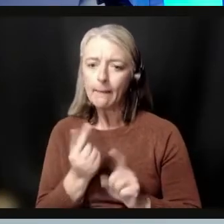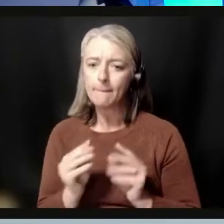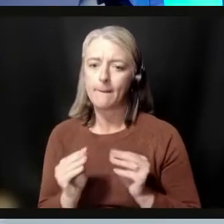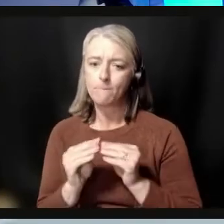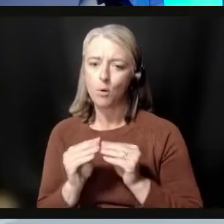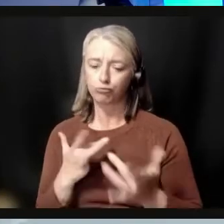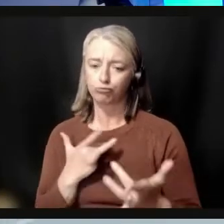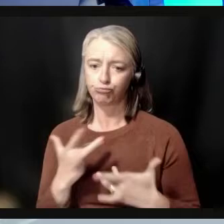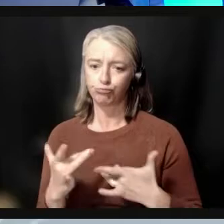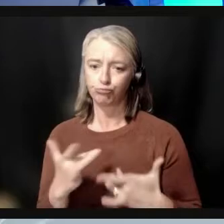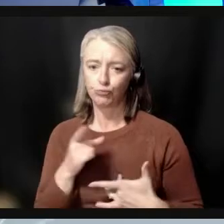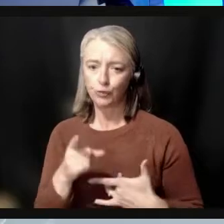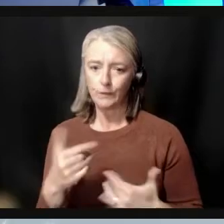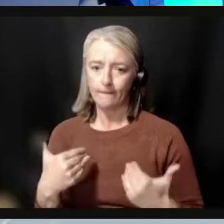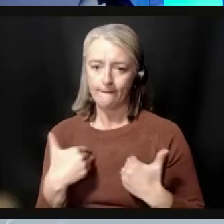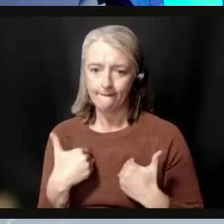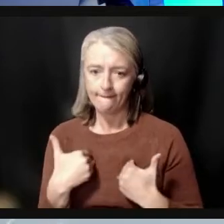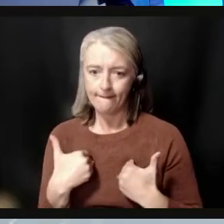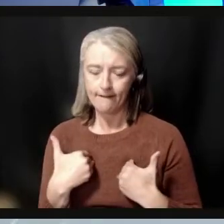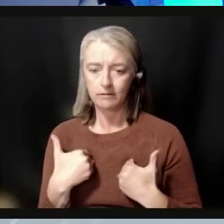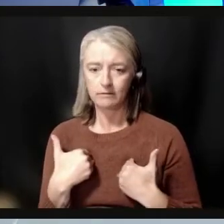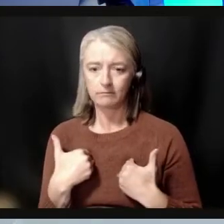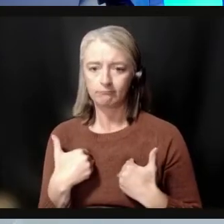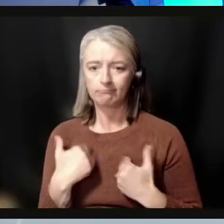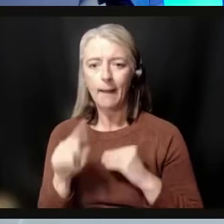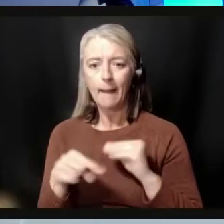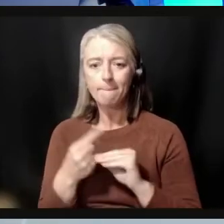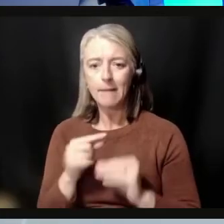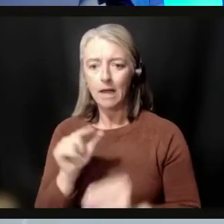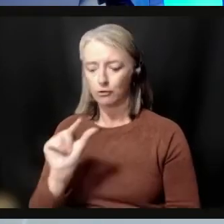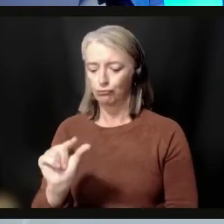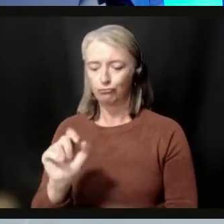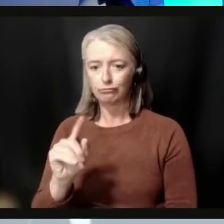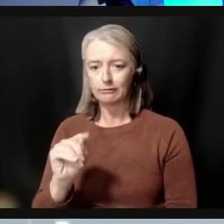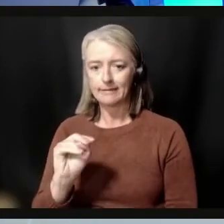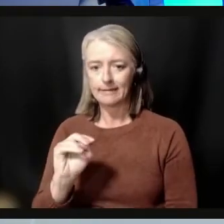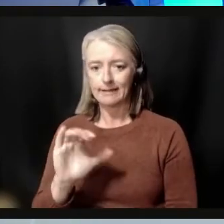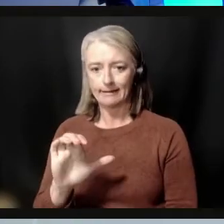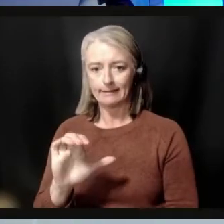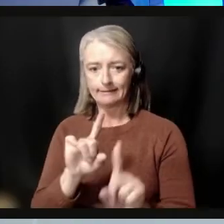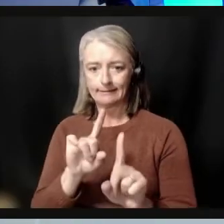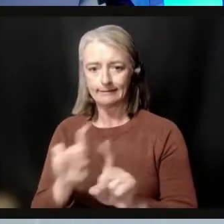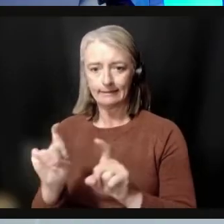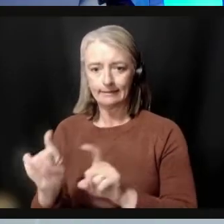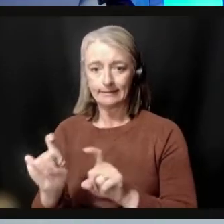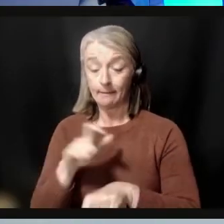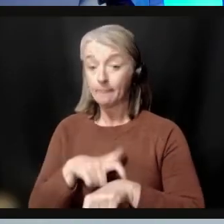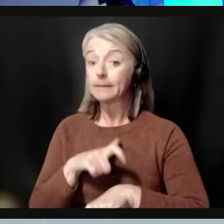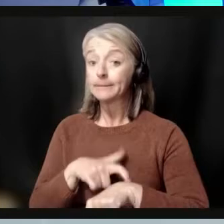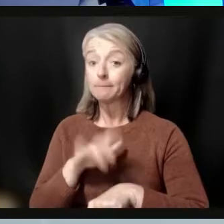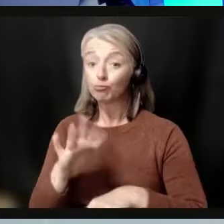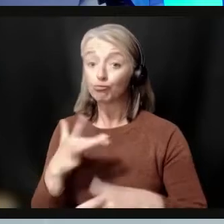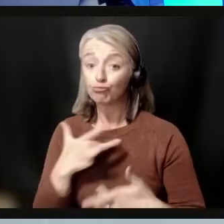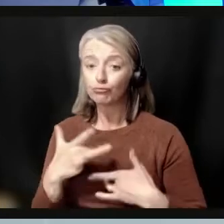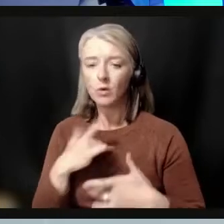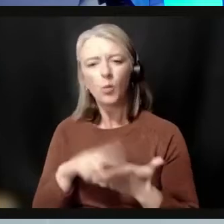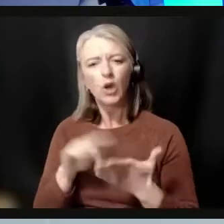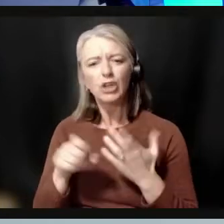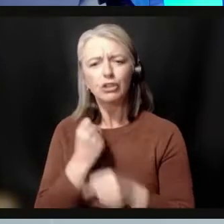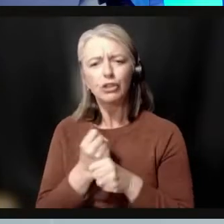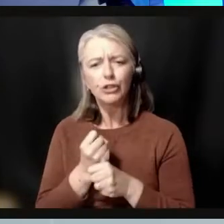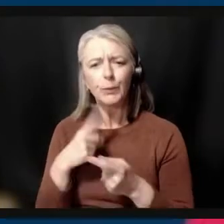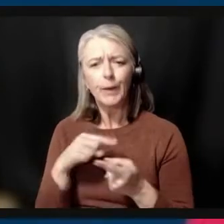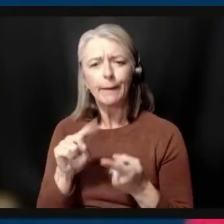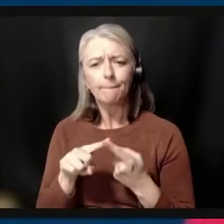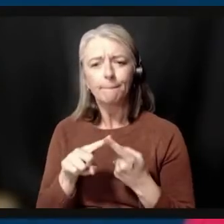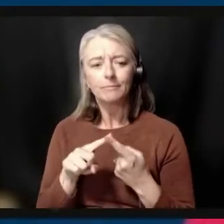you had over genetic testing at the time? And what year was this, by the way?